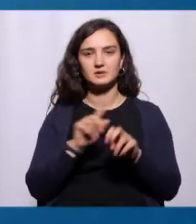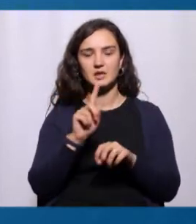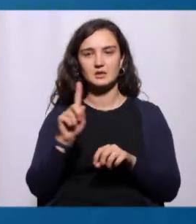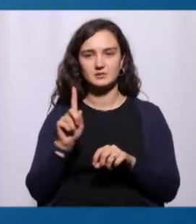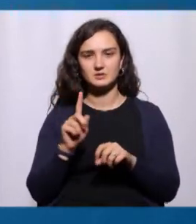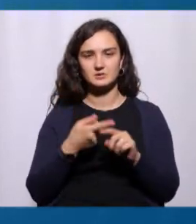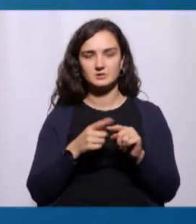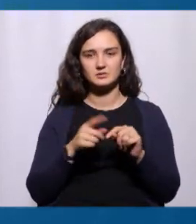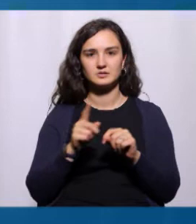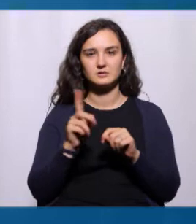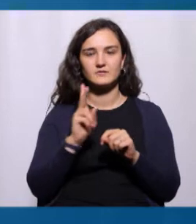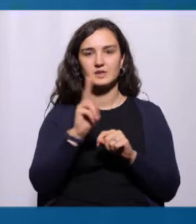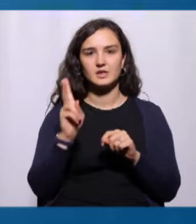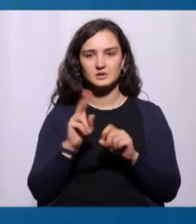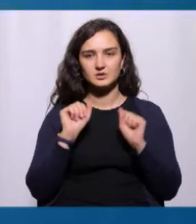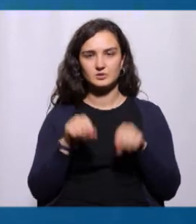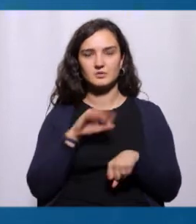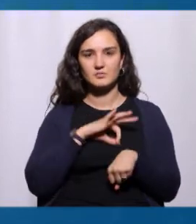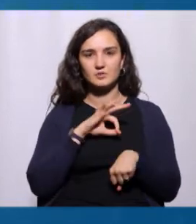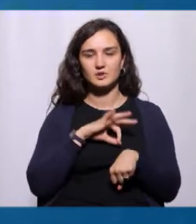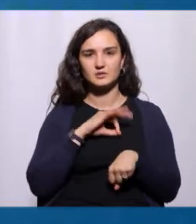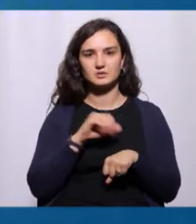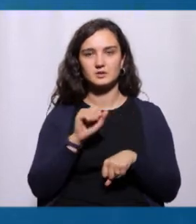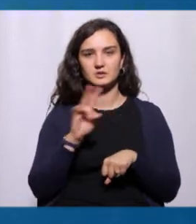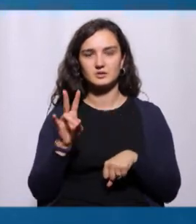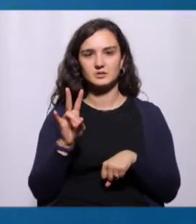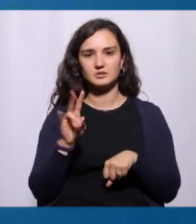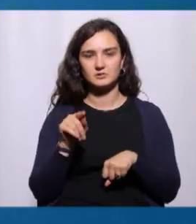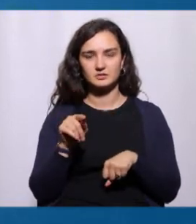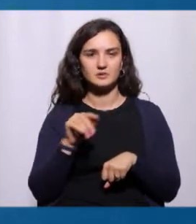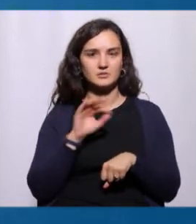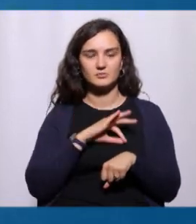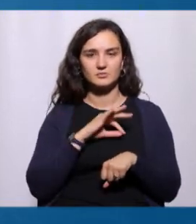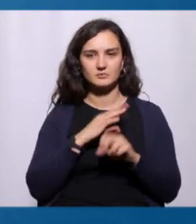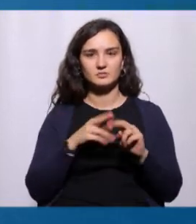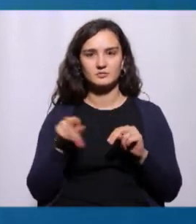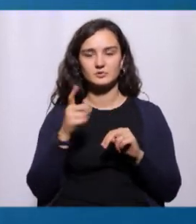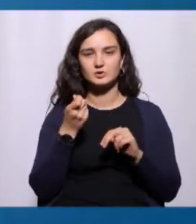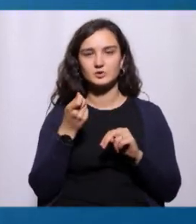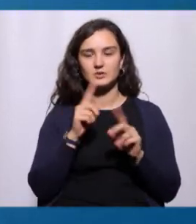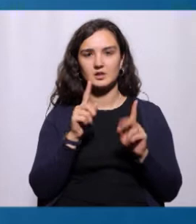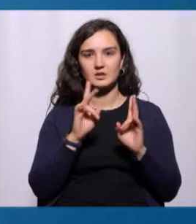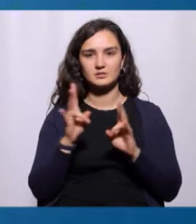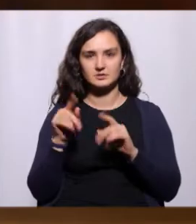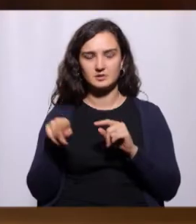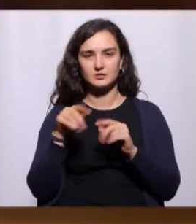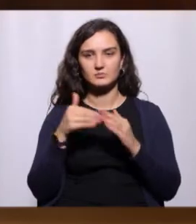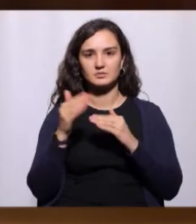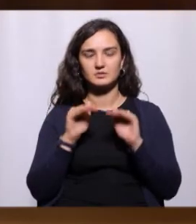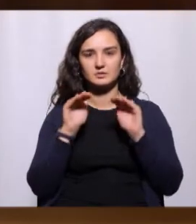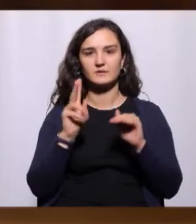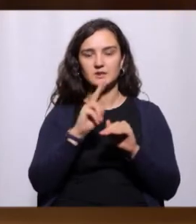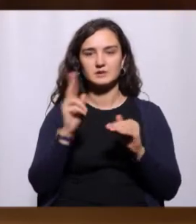something that anyone can use or obtain. There are a few things that has to be accessible